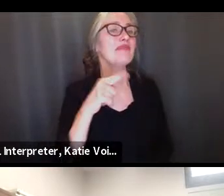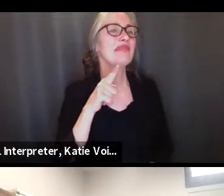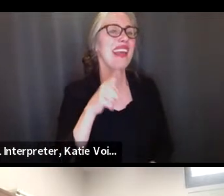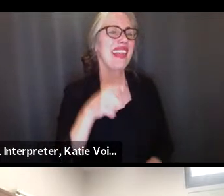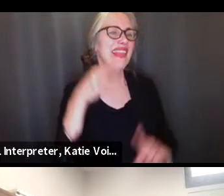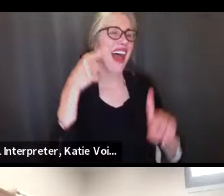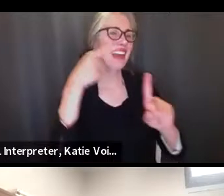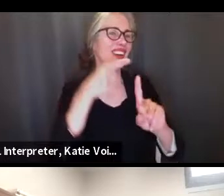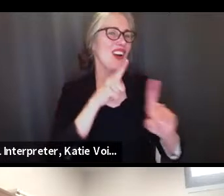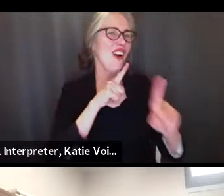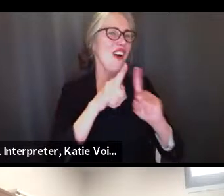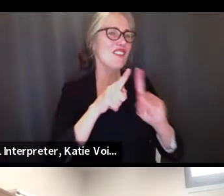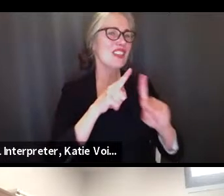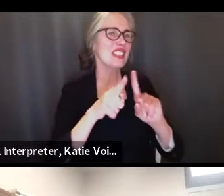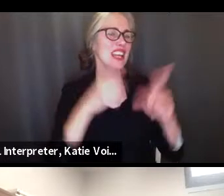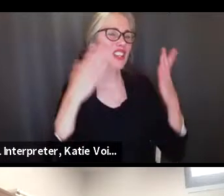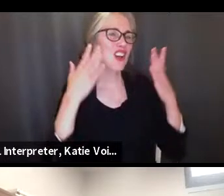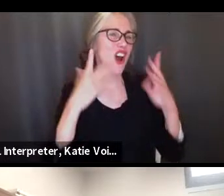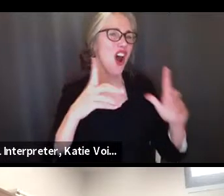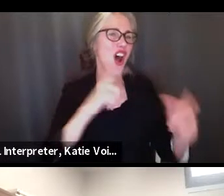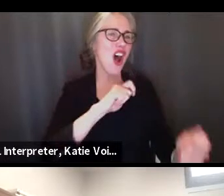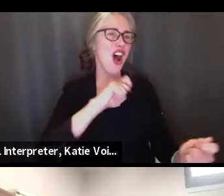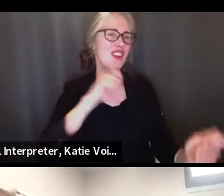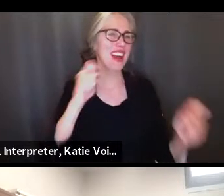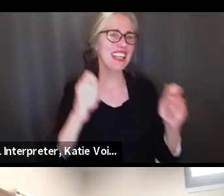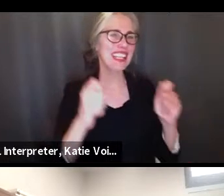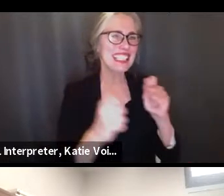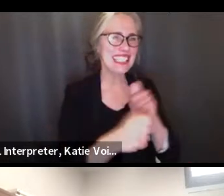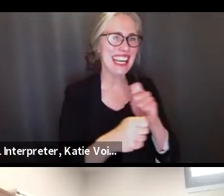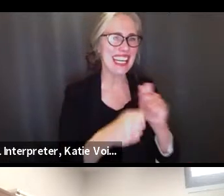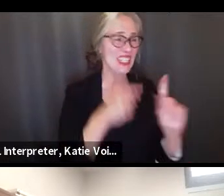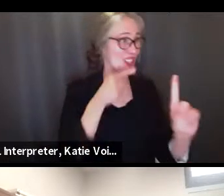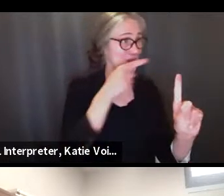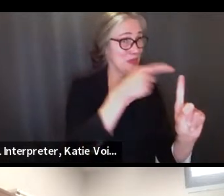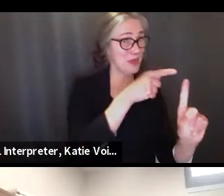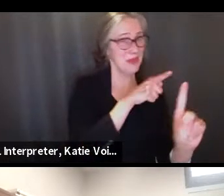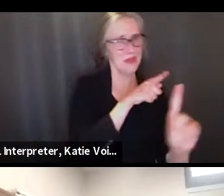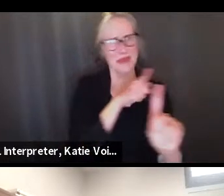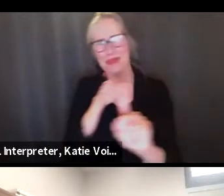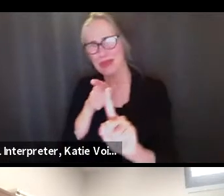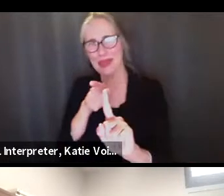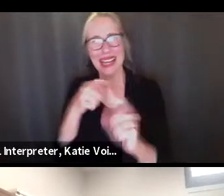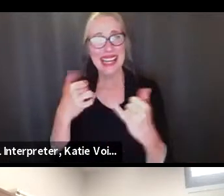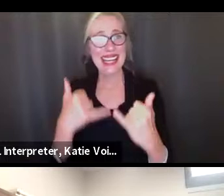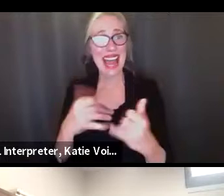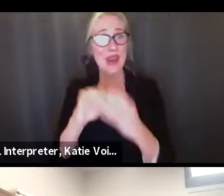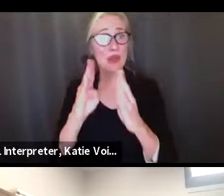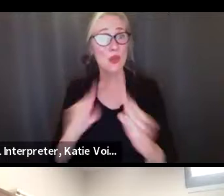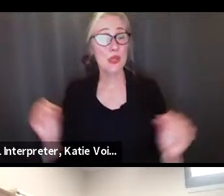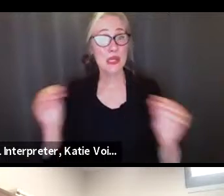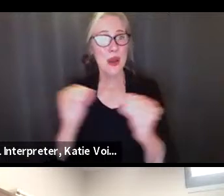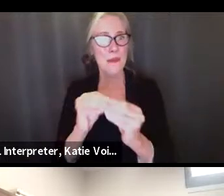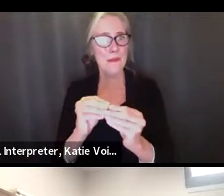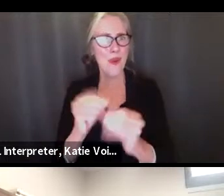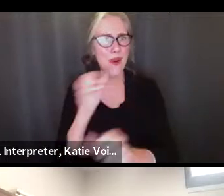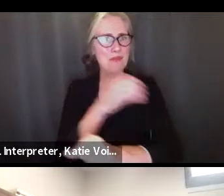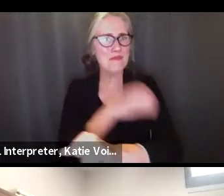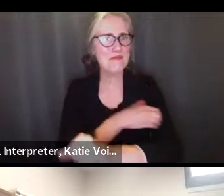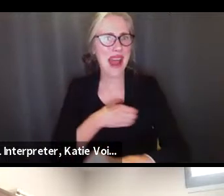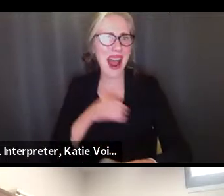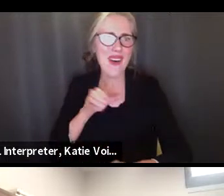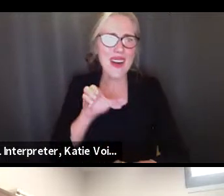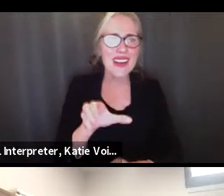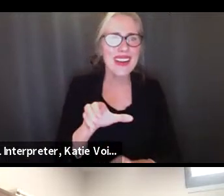number 2. We have begun to see empowered students using their voice, choice,